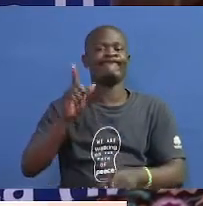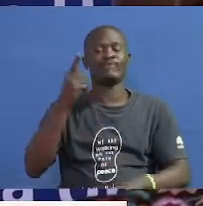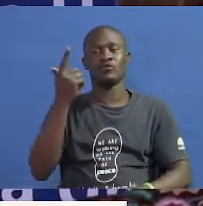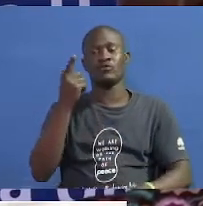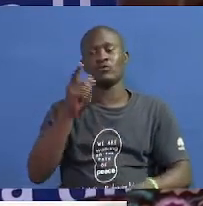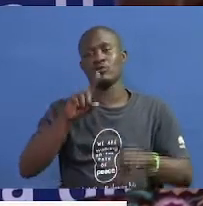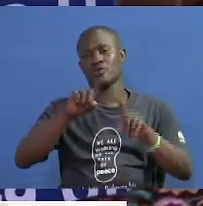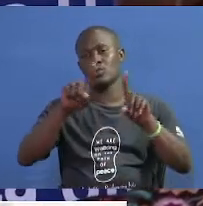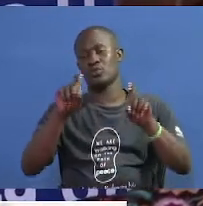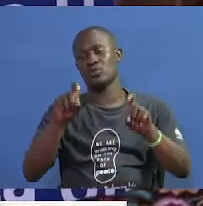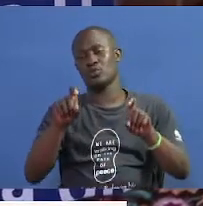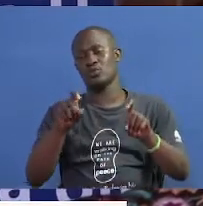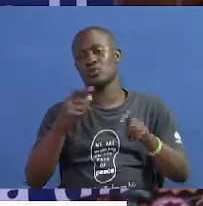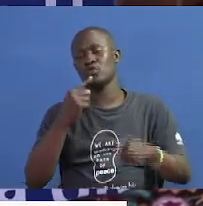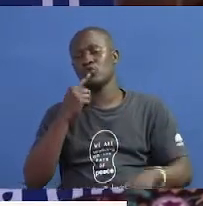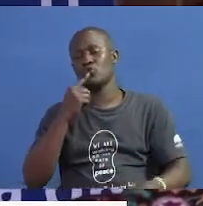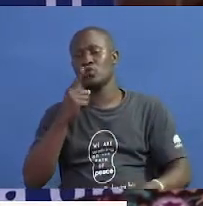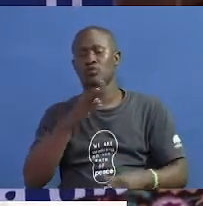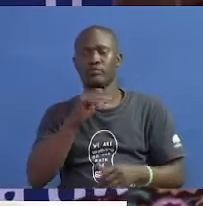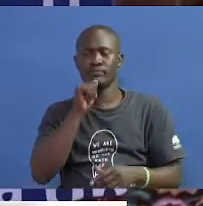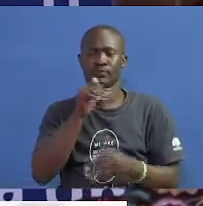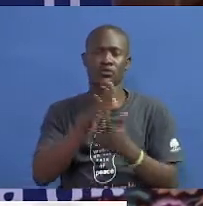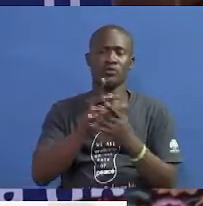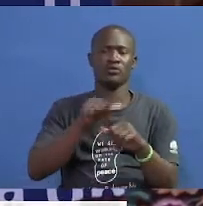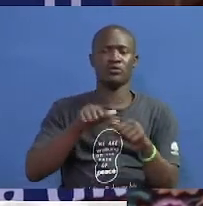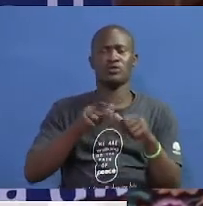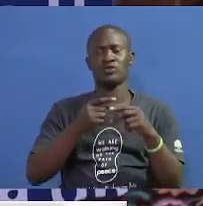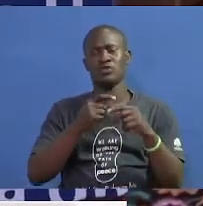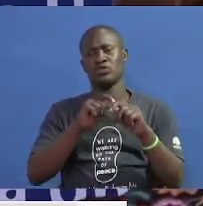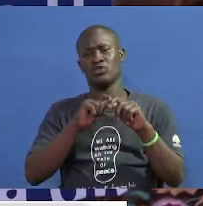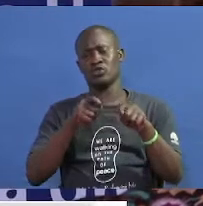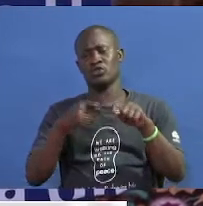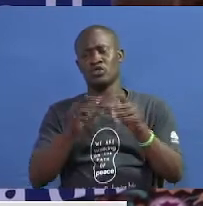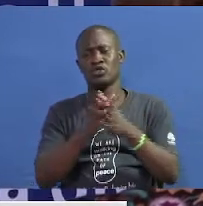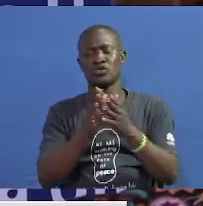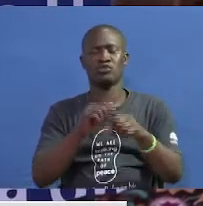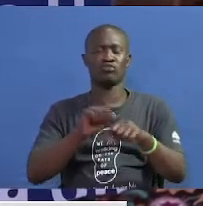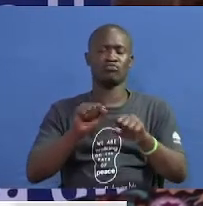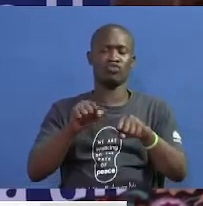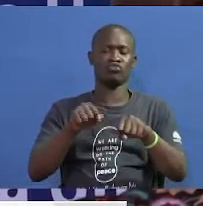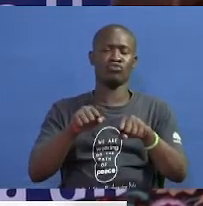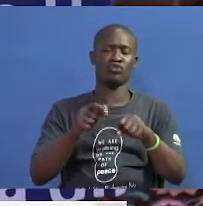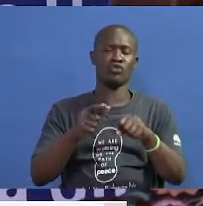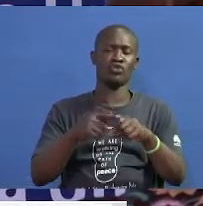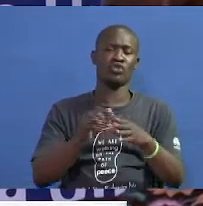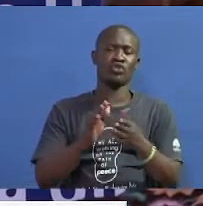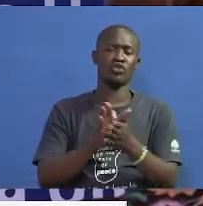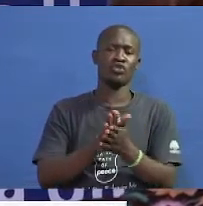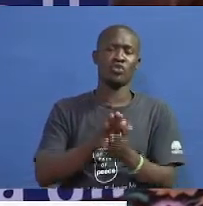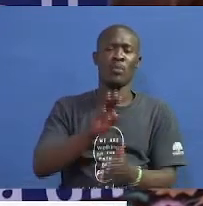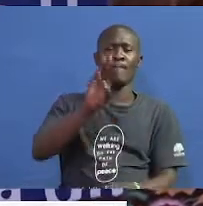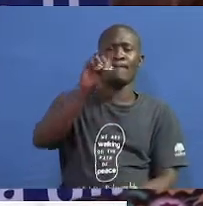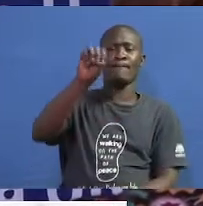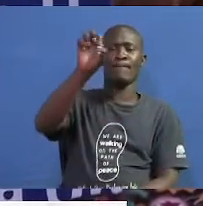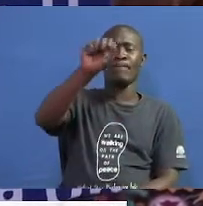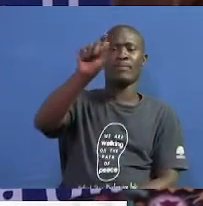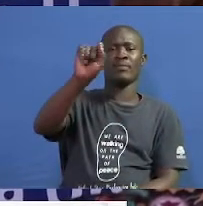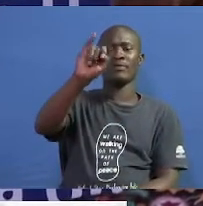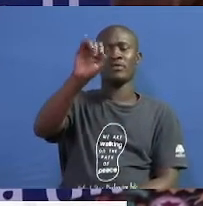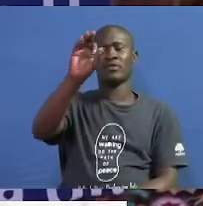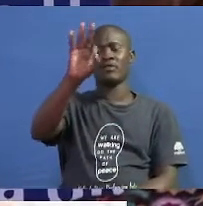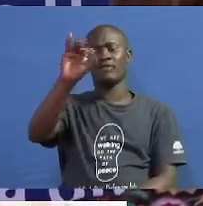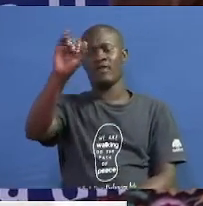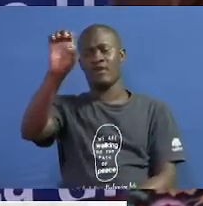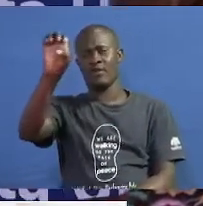those basic questions. So we've tried to, as much as possible, demystify a lot of the